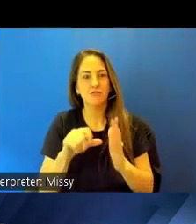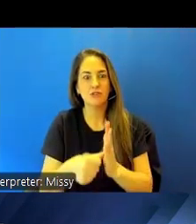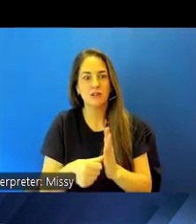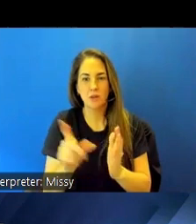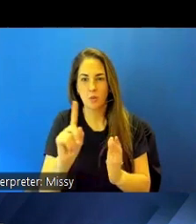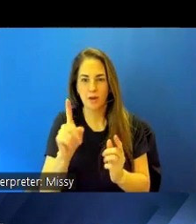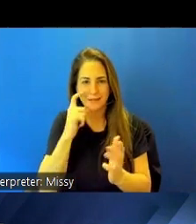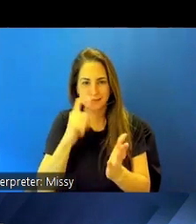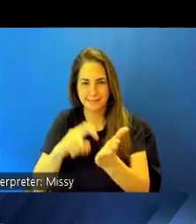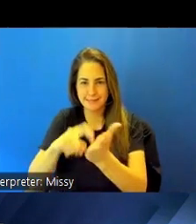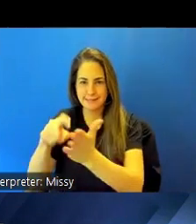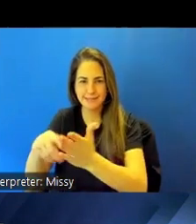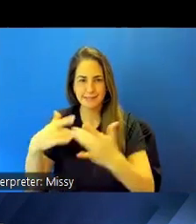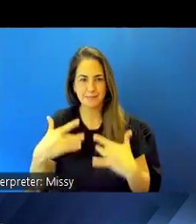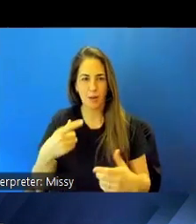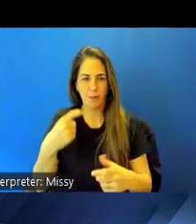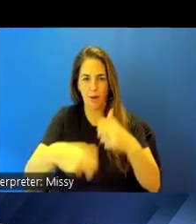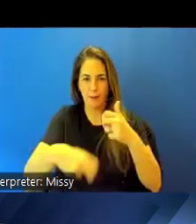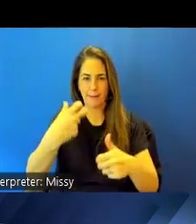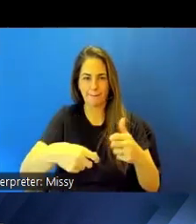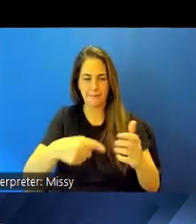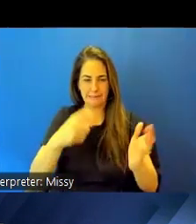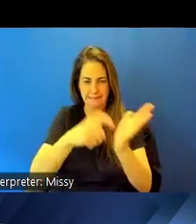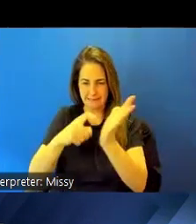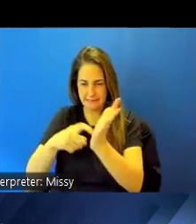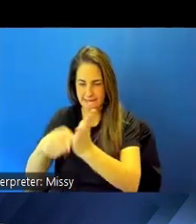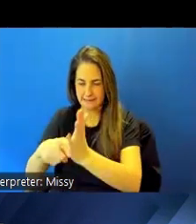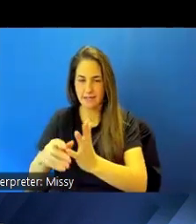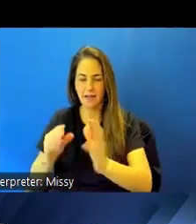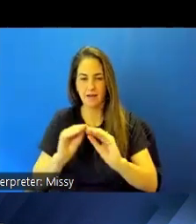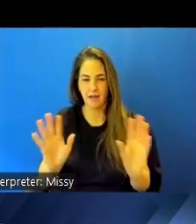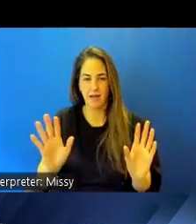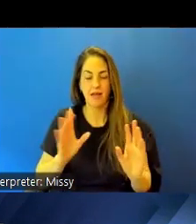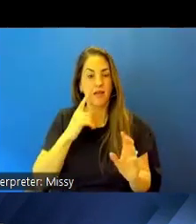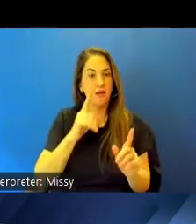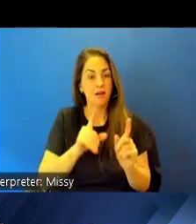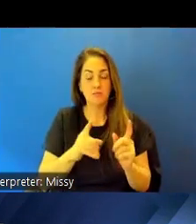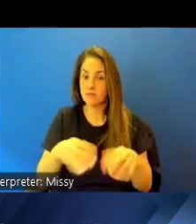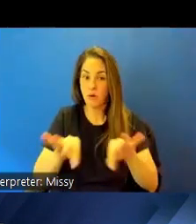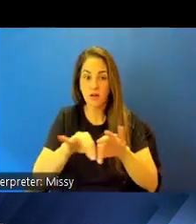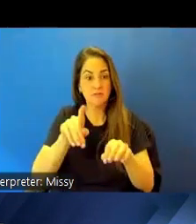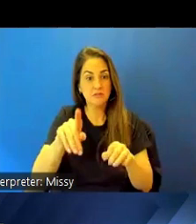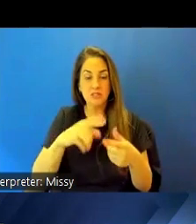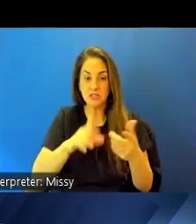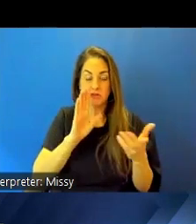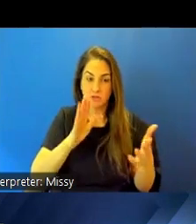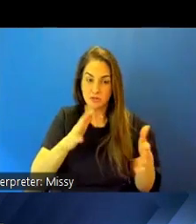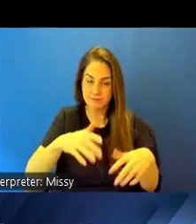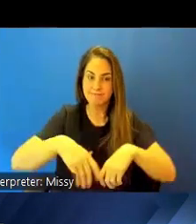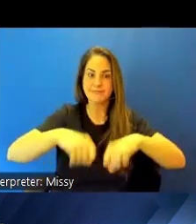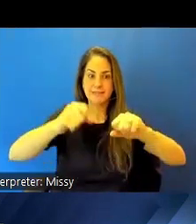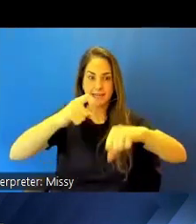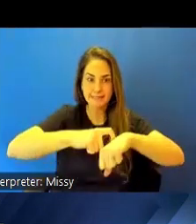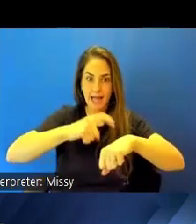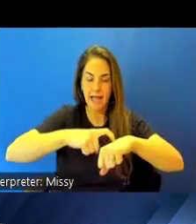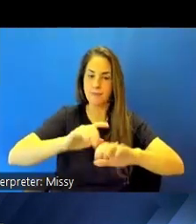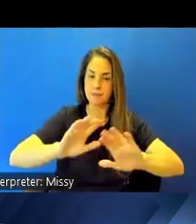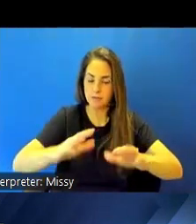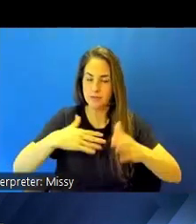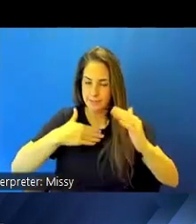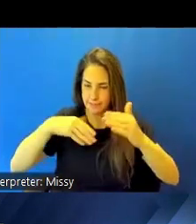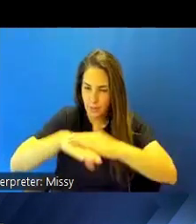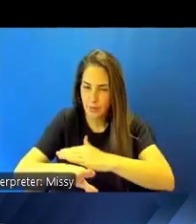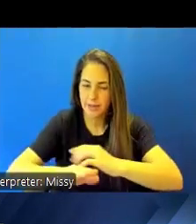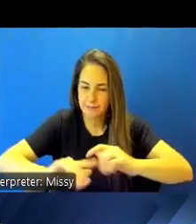those issues are and ask that people set aside time to go in and fix their content. And so I really